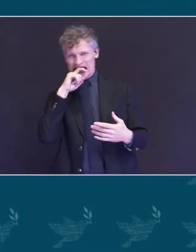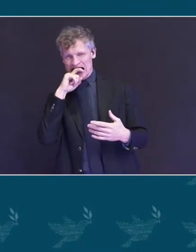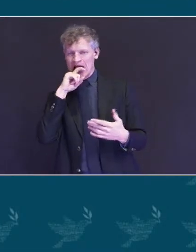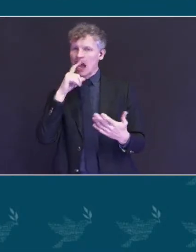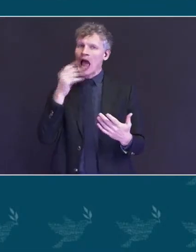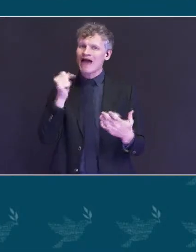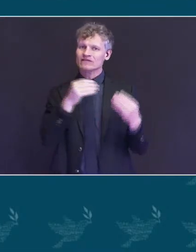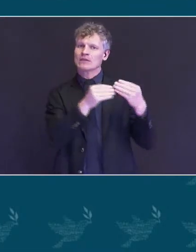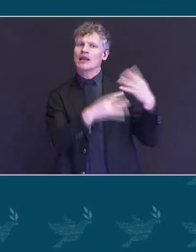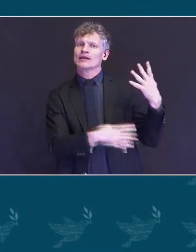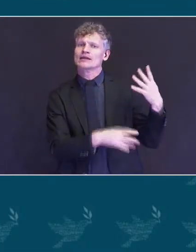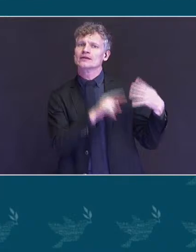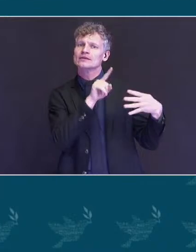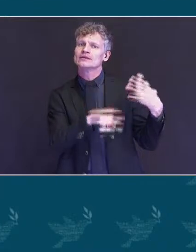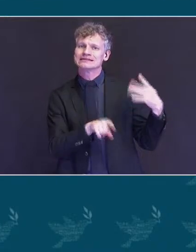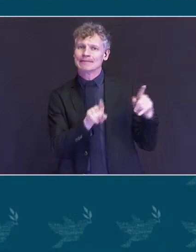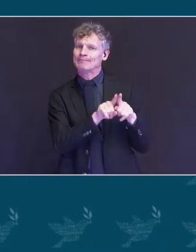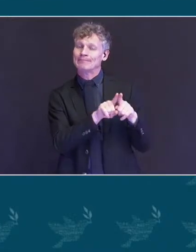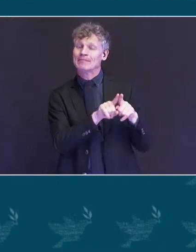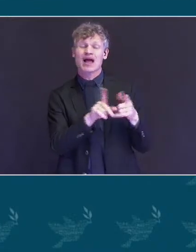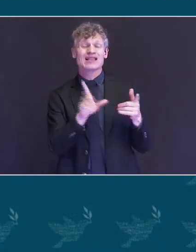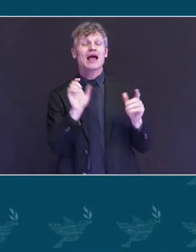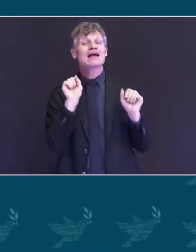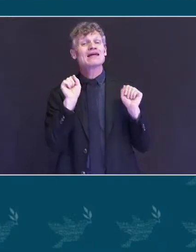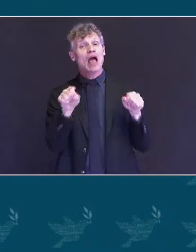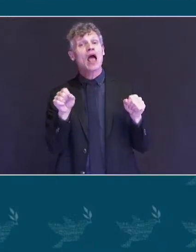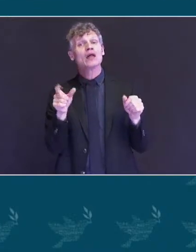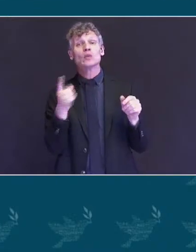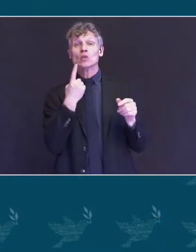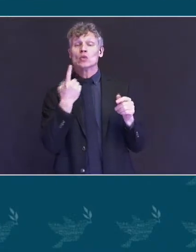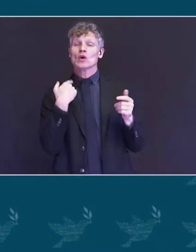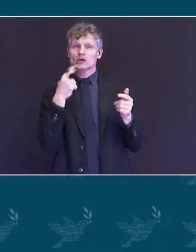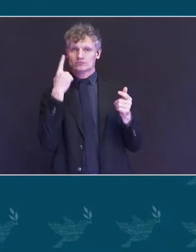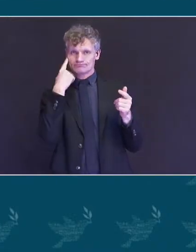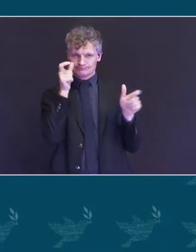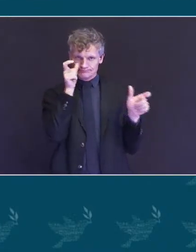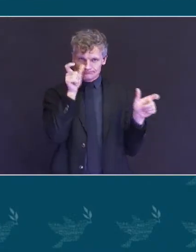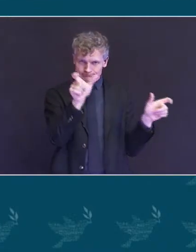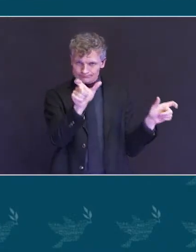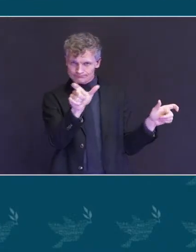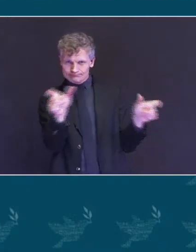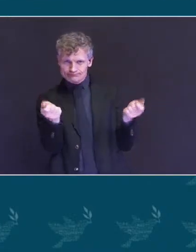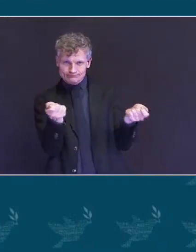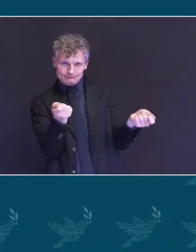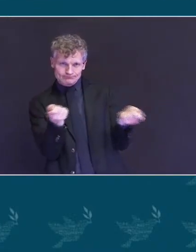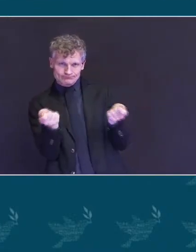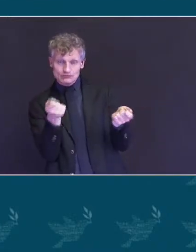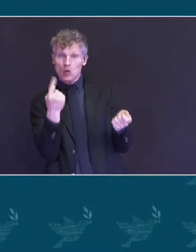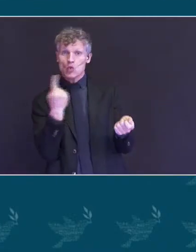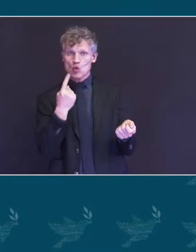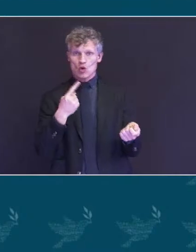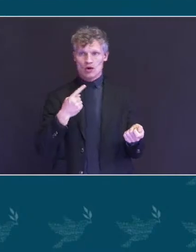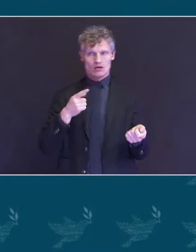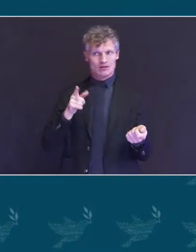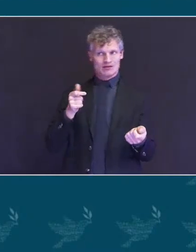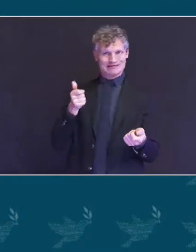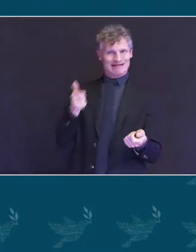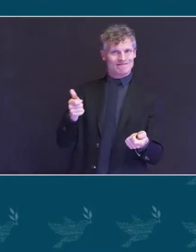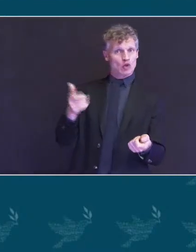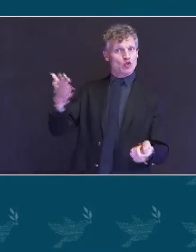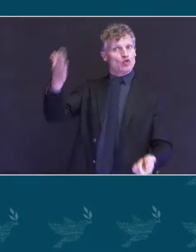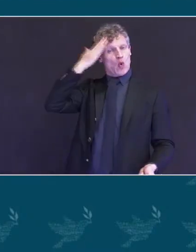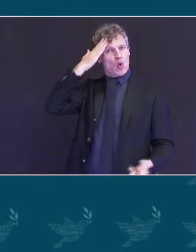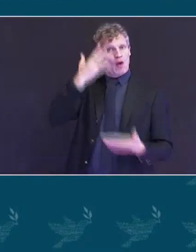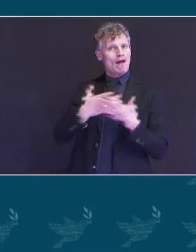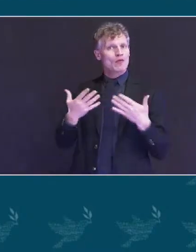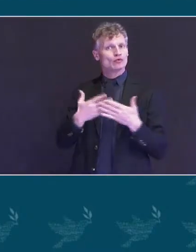have people who know the language, and so someone needs to actually make sure that this is, you